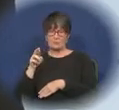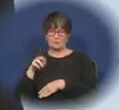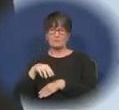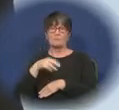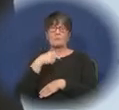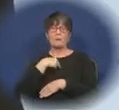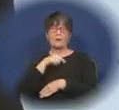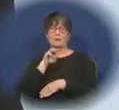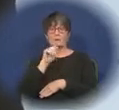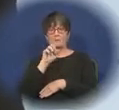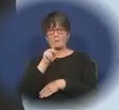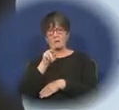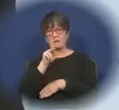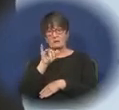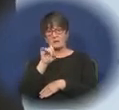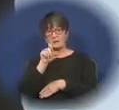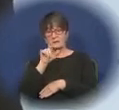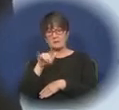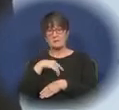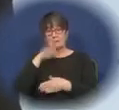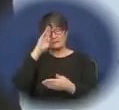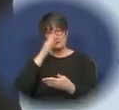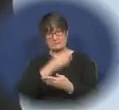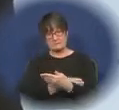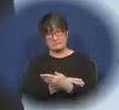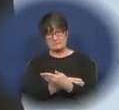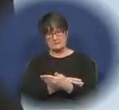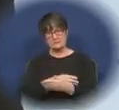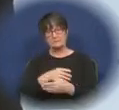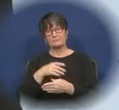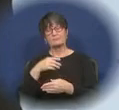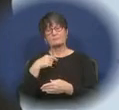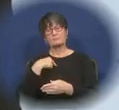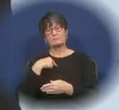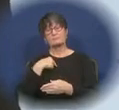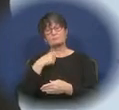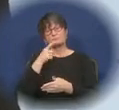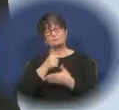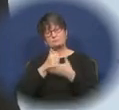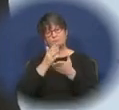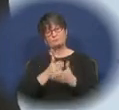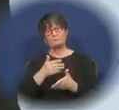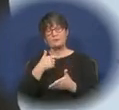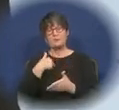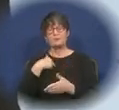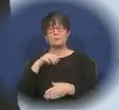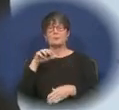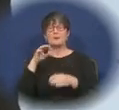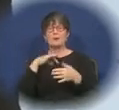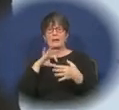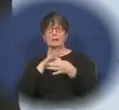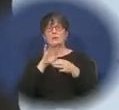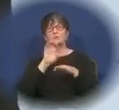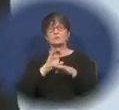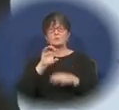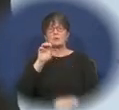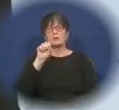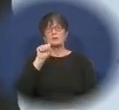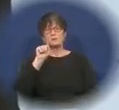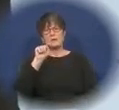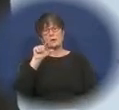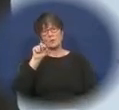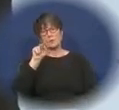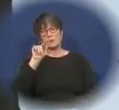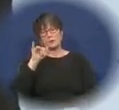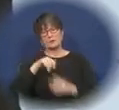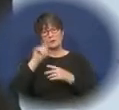am Mark Keisley, and my son Matthew was our acolyte this morning, and we are members of St. Maria Goretti Parish in Madison, and it was once again a great pleasure to